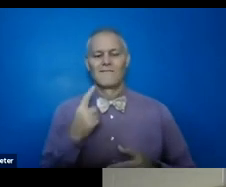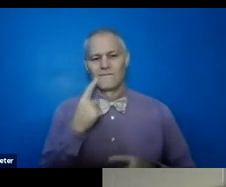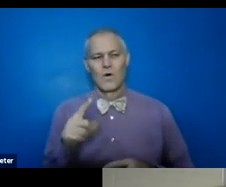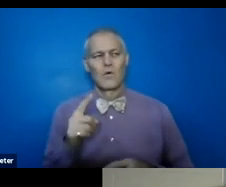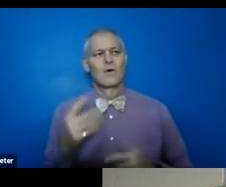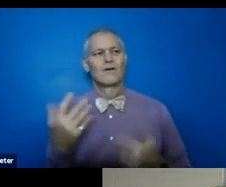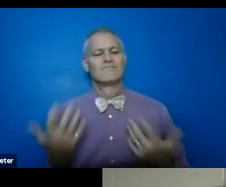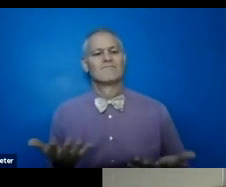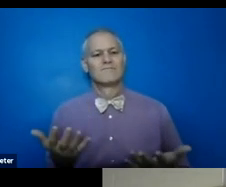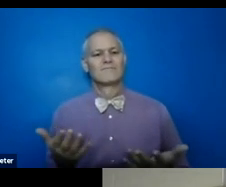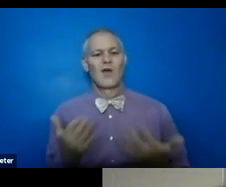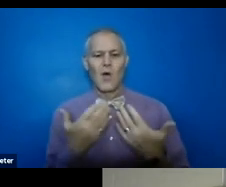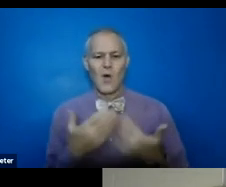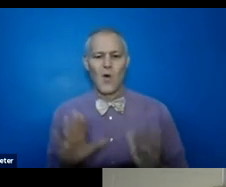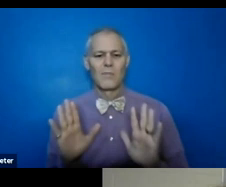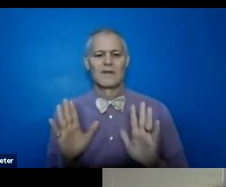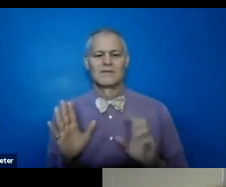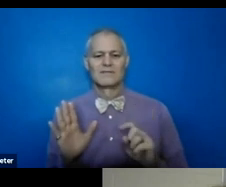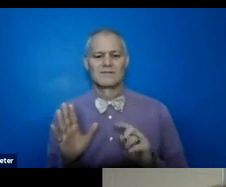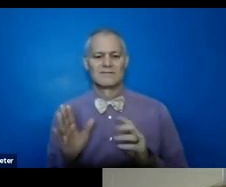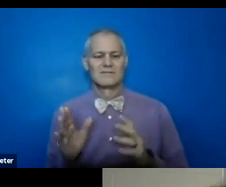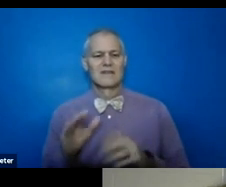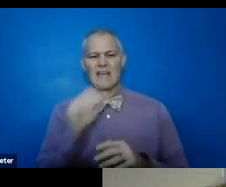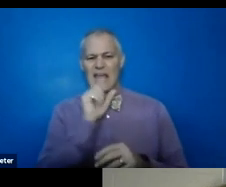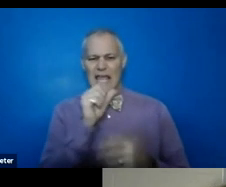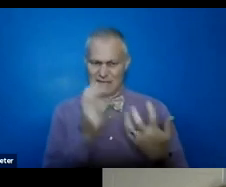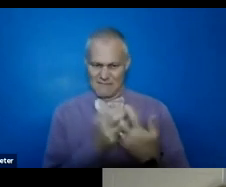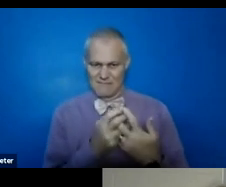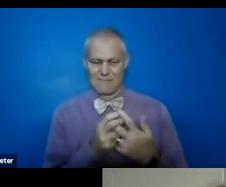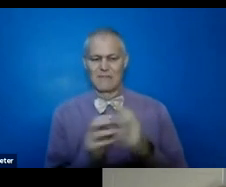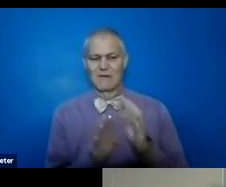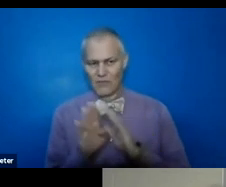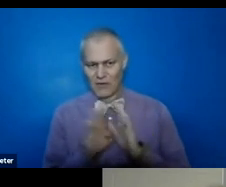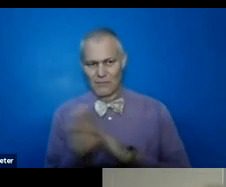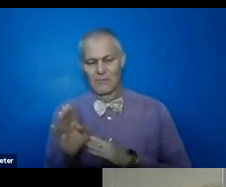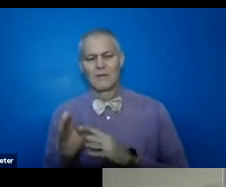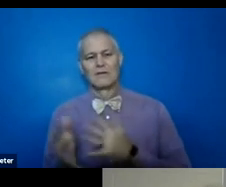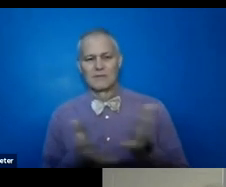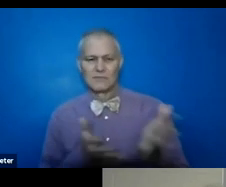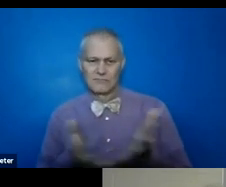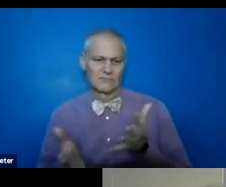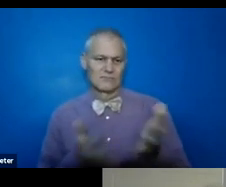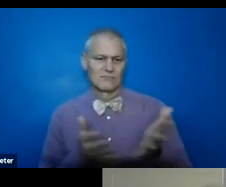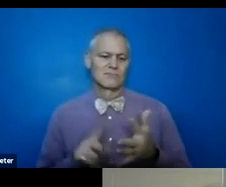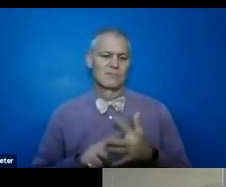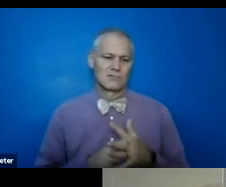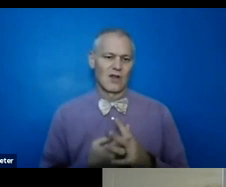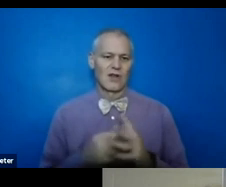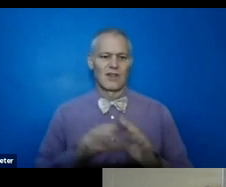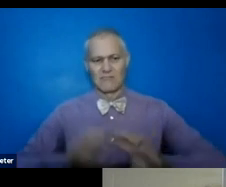like open-ended, age appropriate, like developmental stage appropriate ways of like opening up conversations